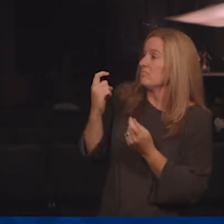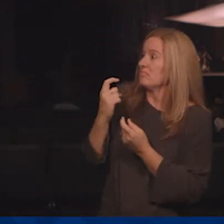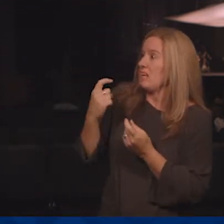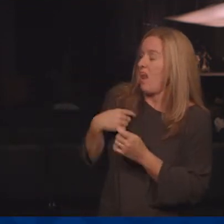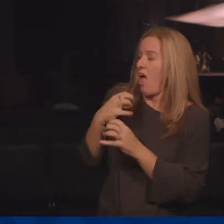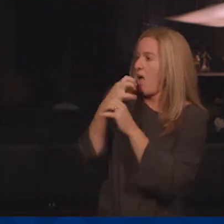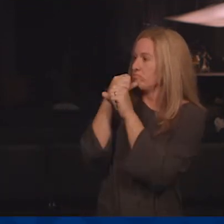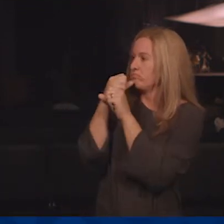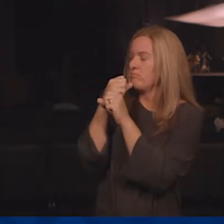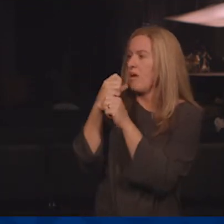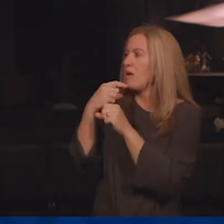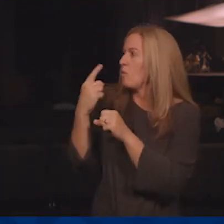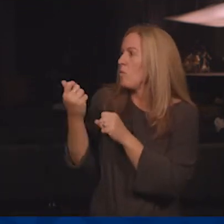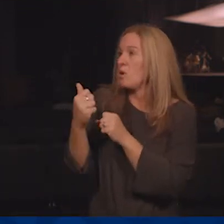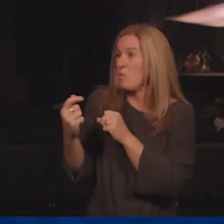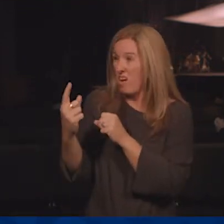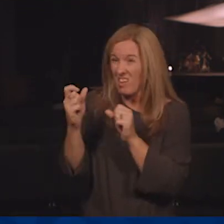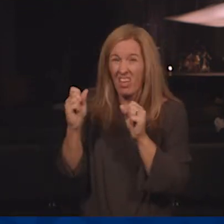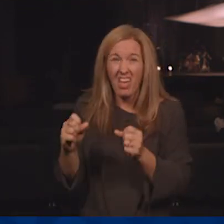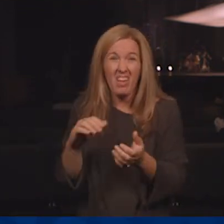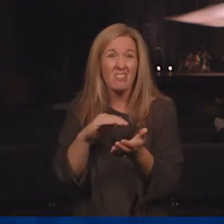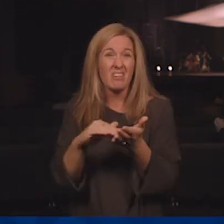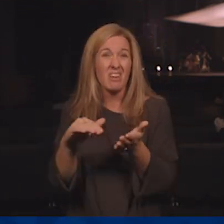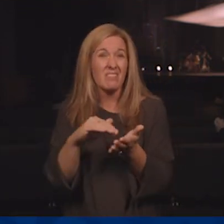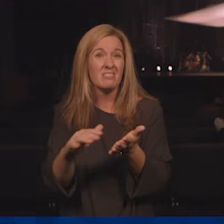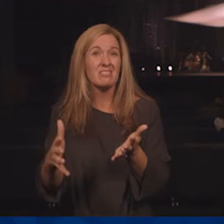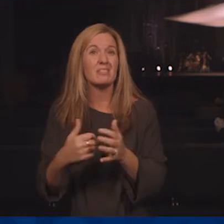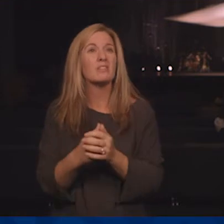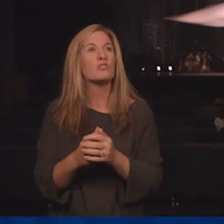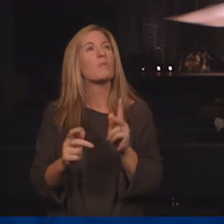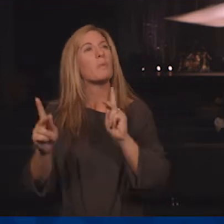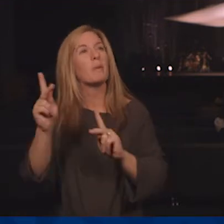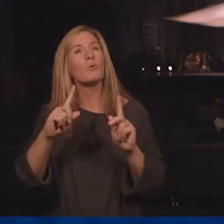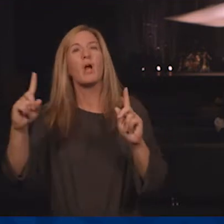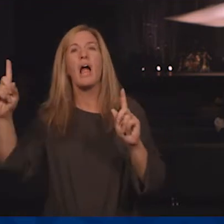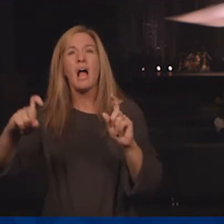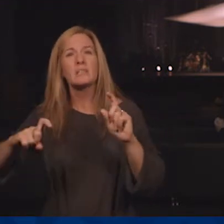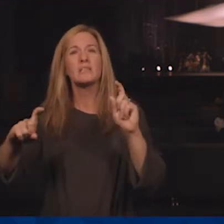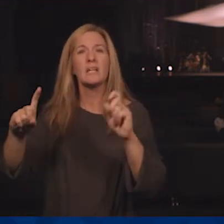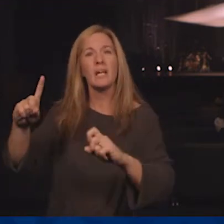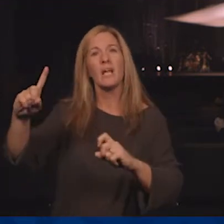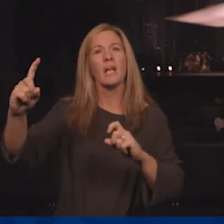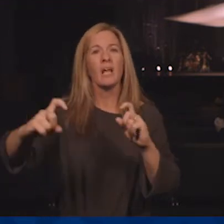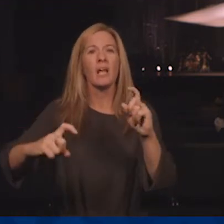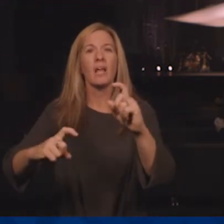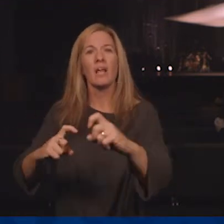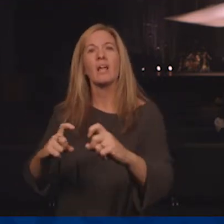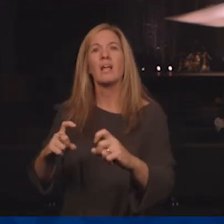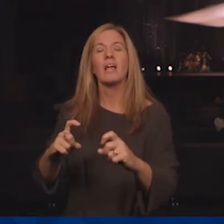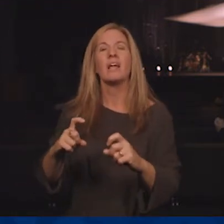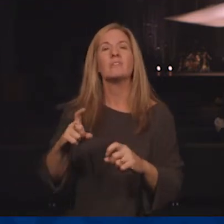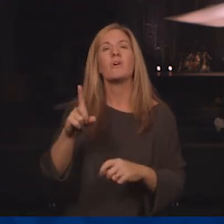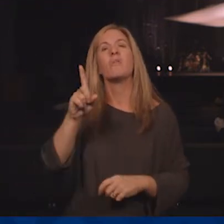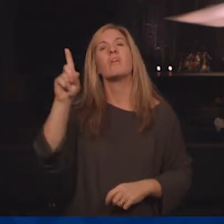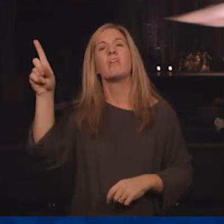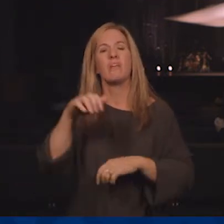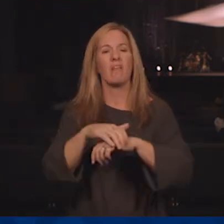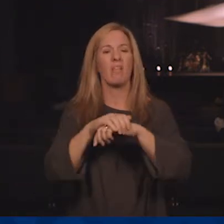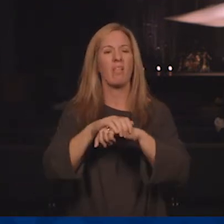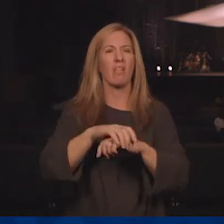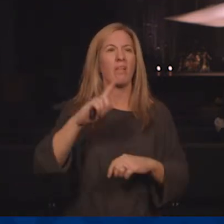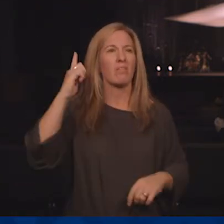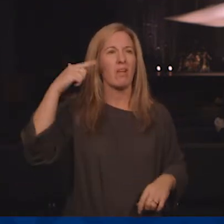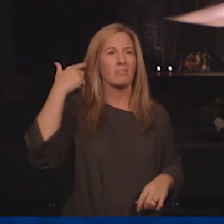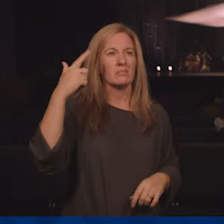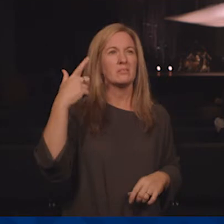of questions. And there were a group of folks in London who realized that folks who are